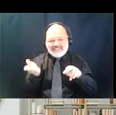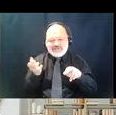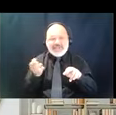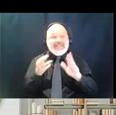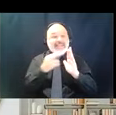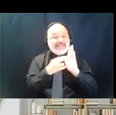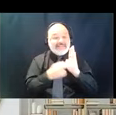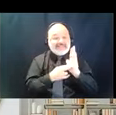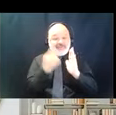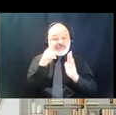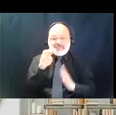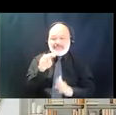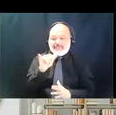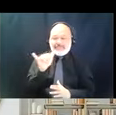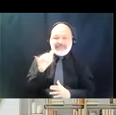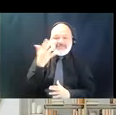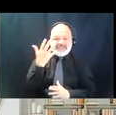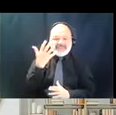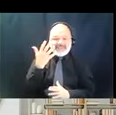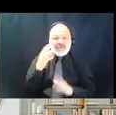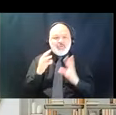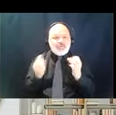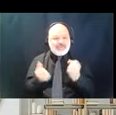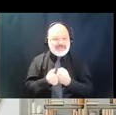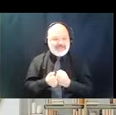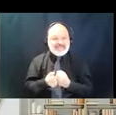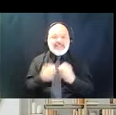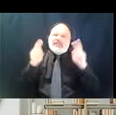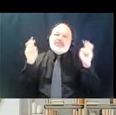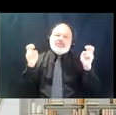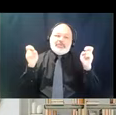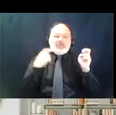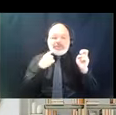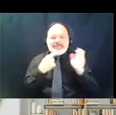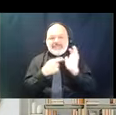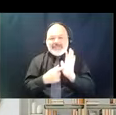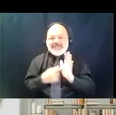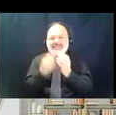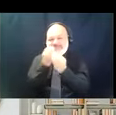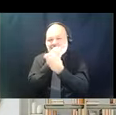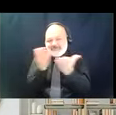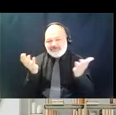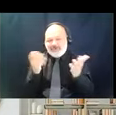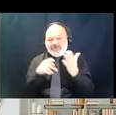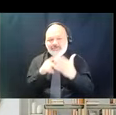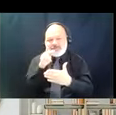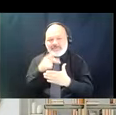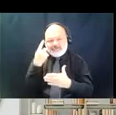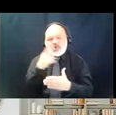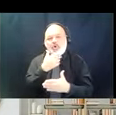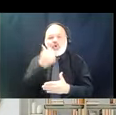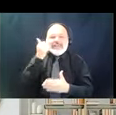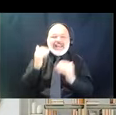in advance for our May 5th webinar. The topic will be culturally informed policy and programs with and for older adults